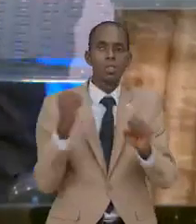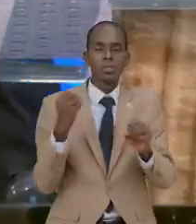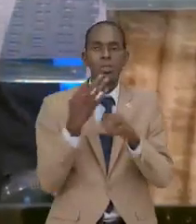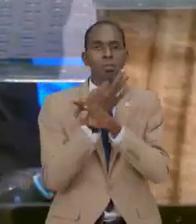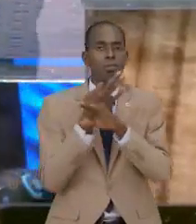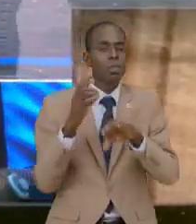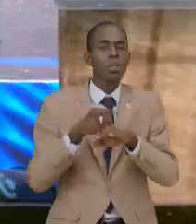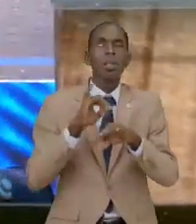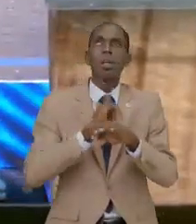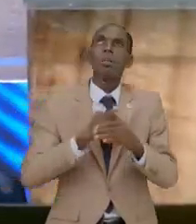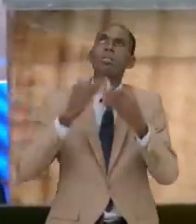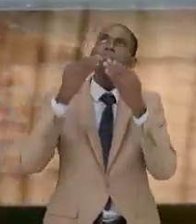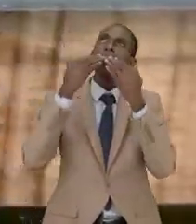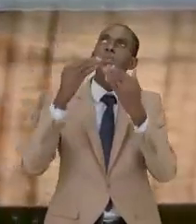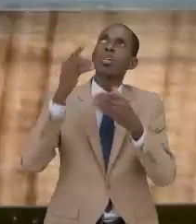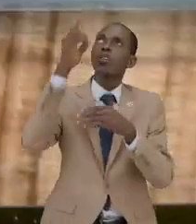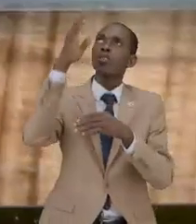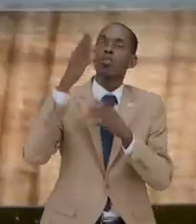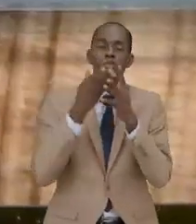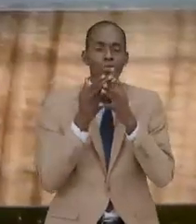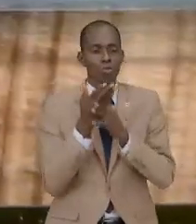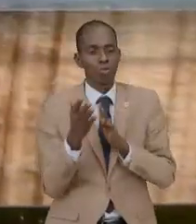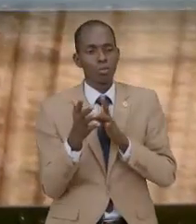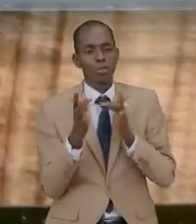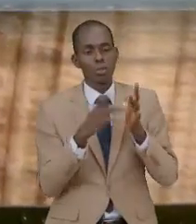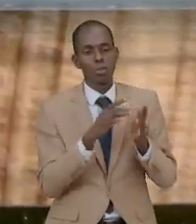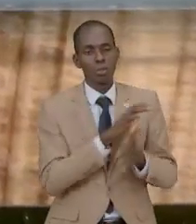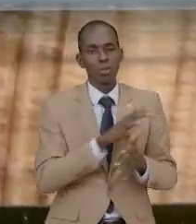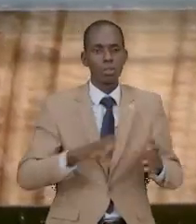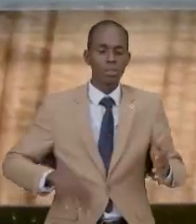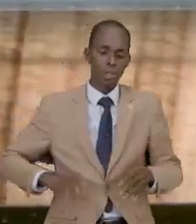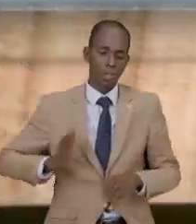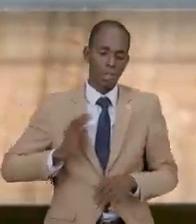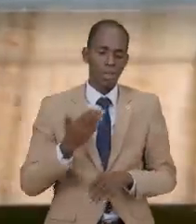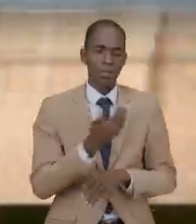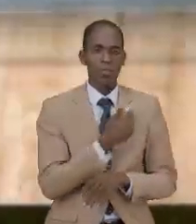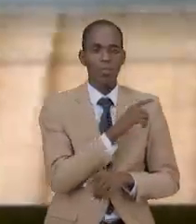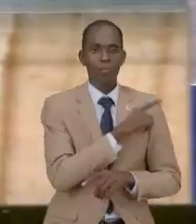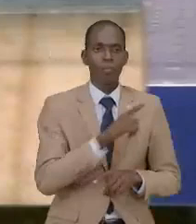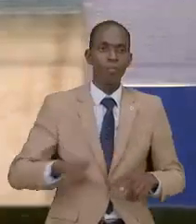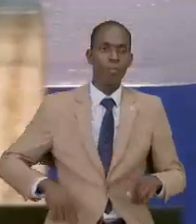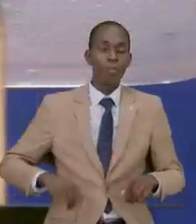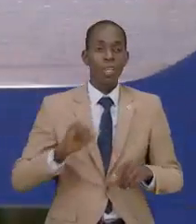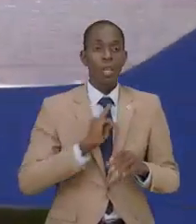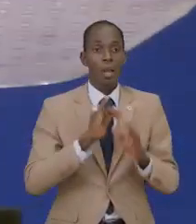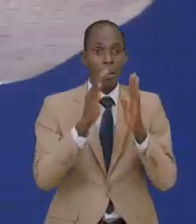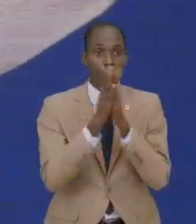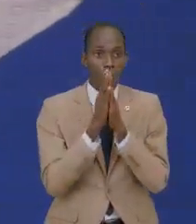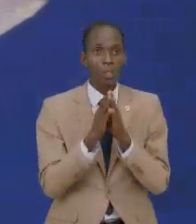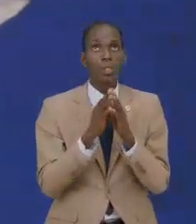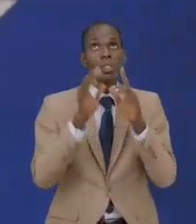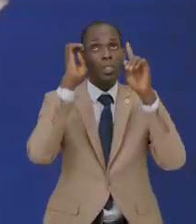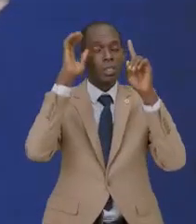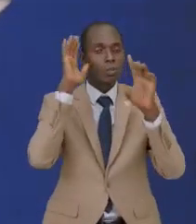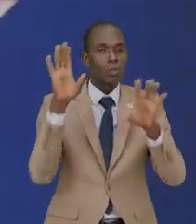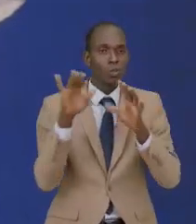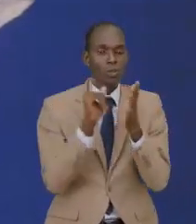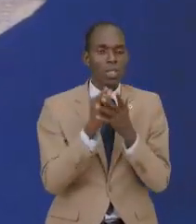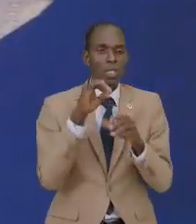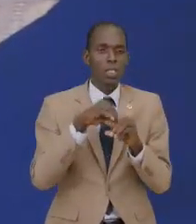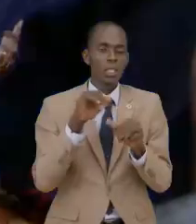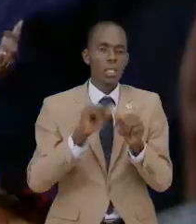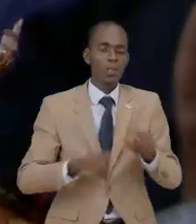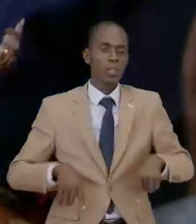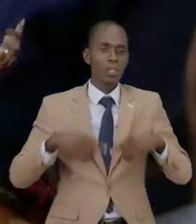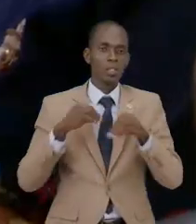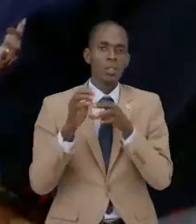thank God through Jesus Christ our Lord. I pray he'll do that in every life in